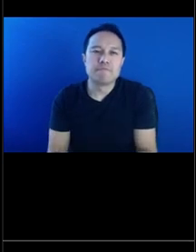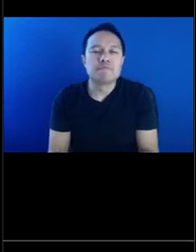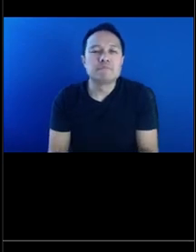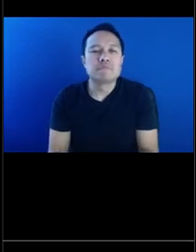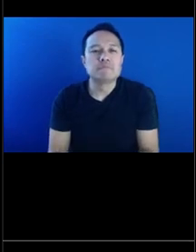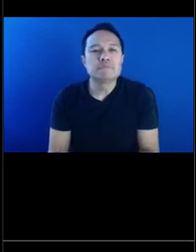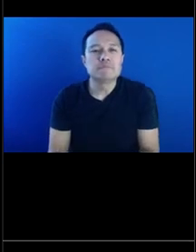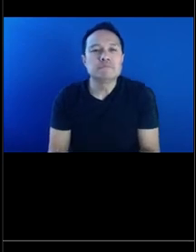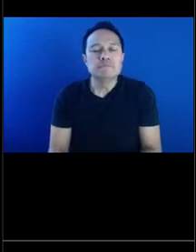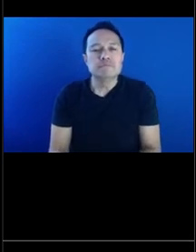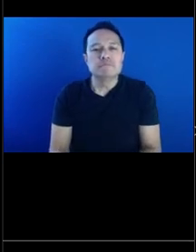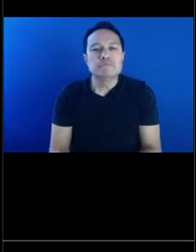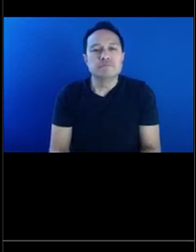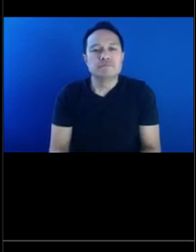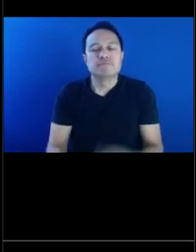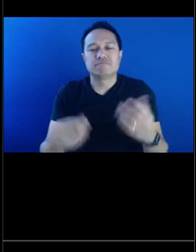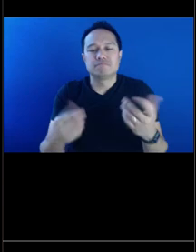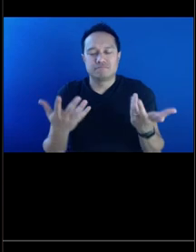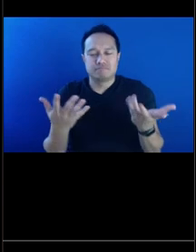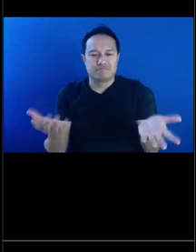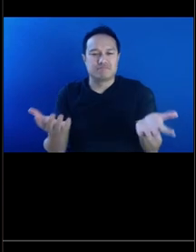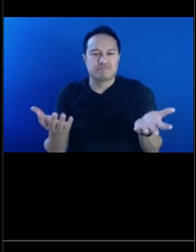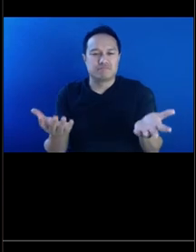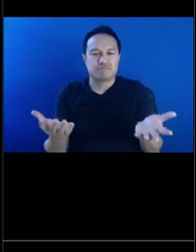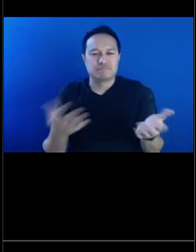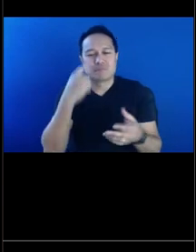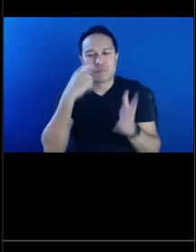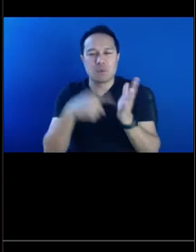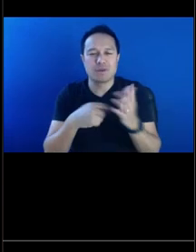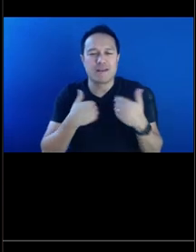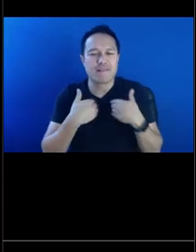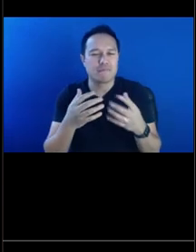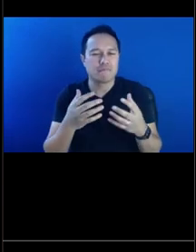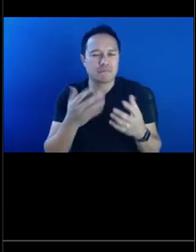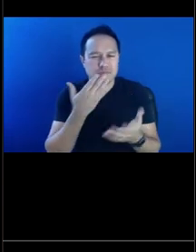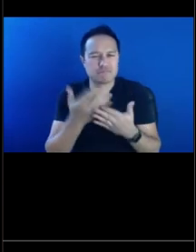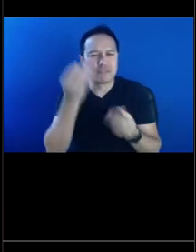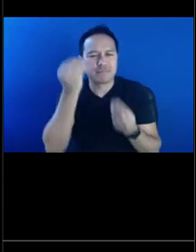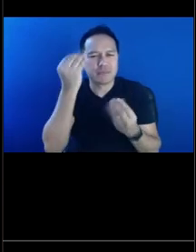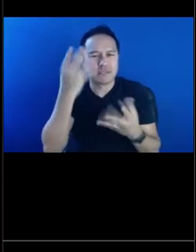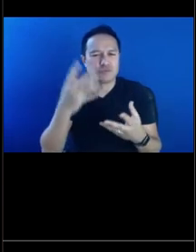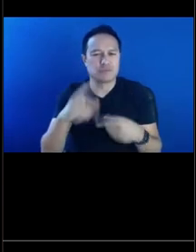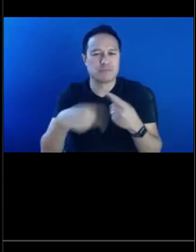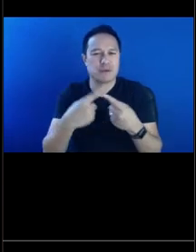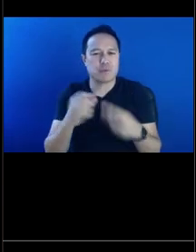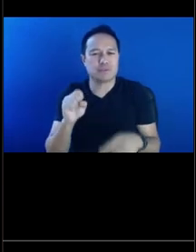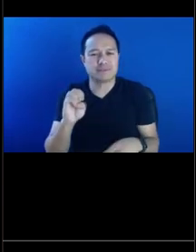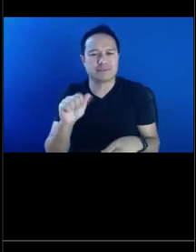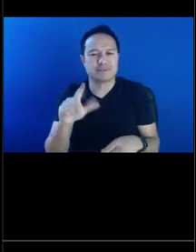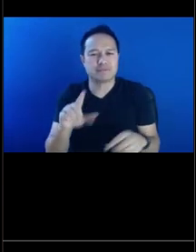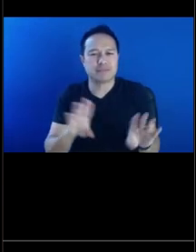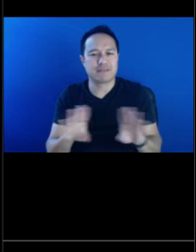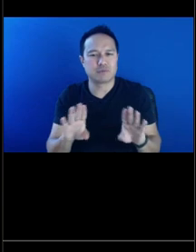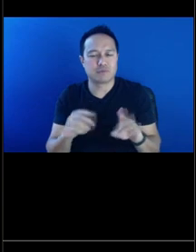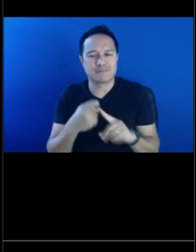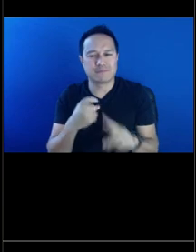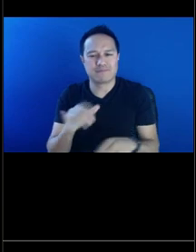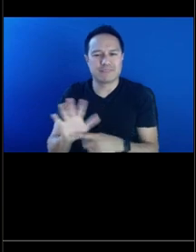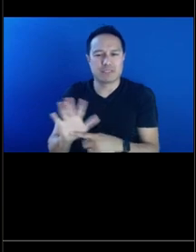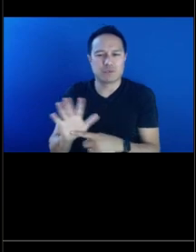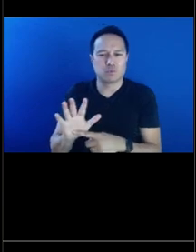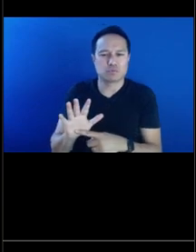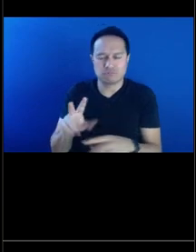And so you can see where we get a lot of great information on that seal behavior from these videos. A lot